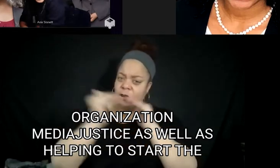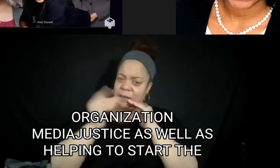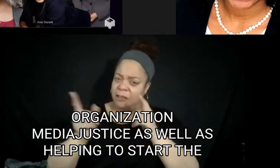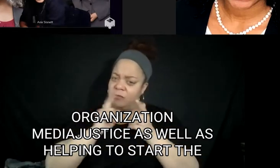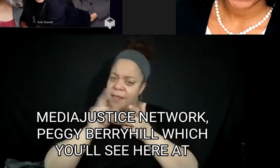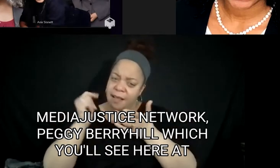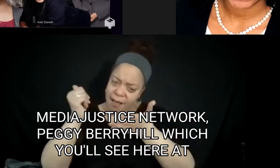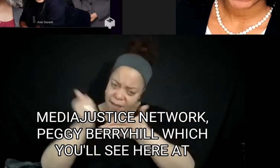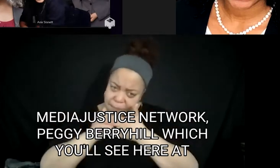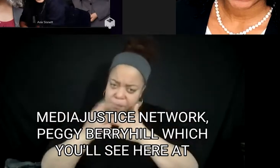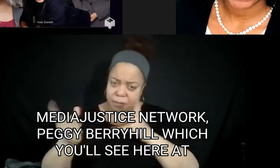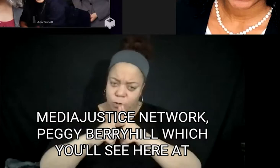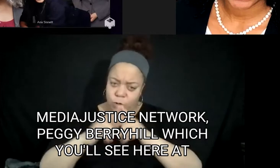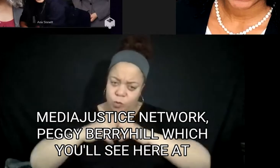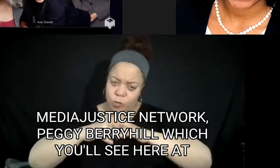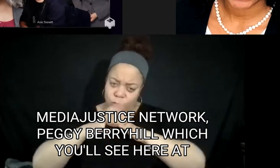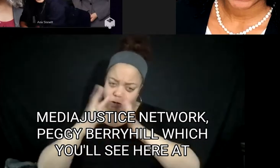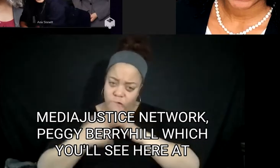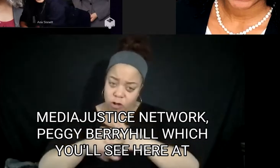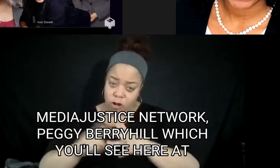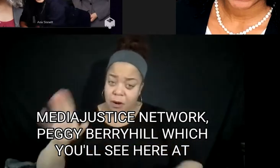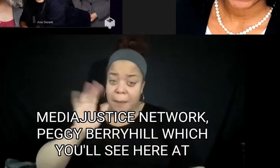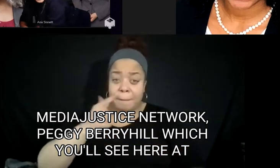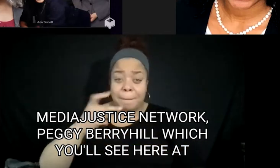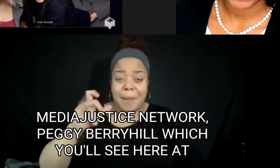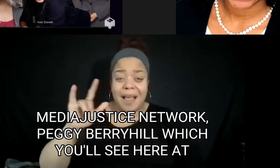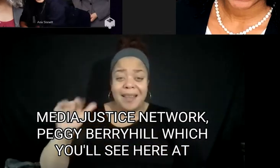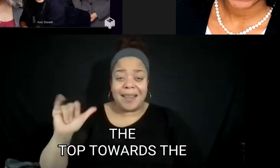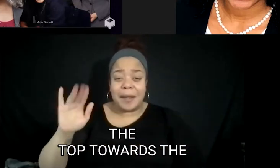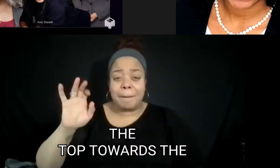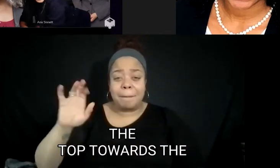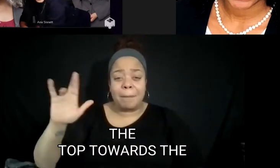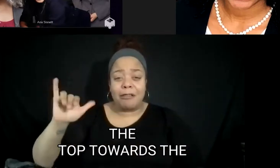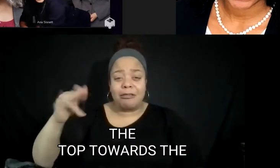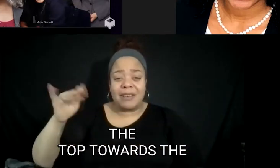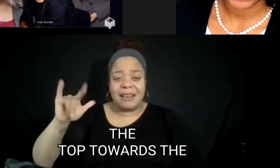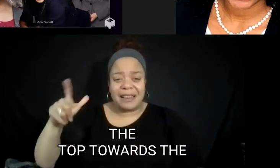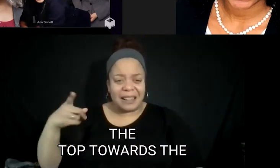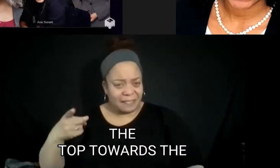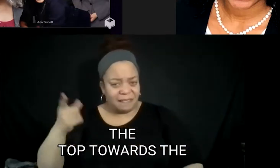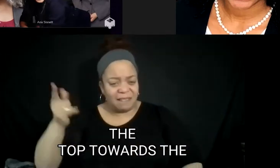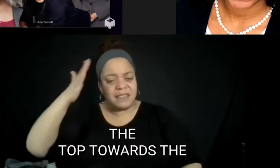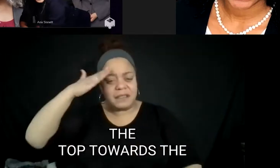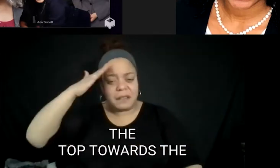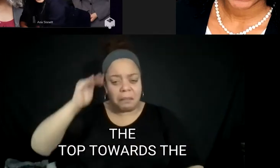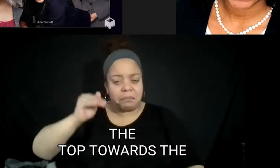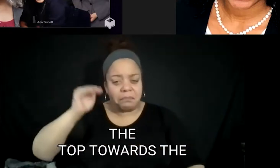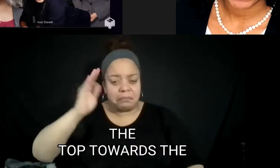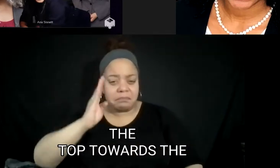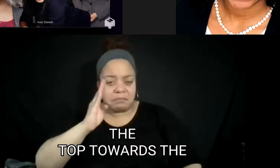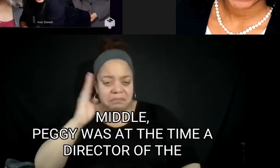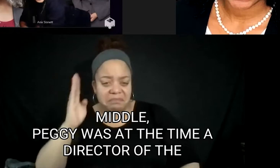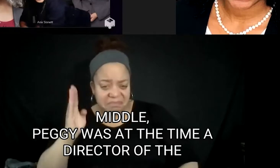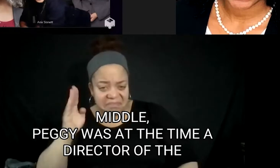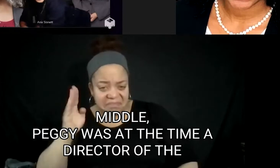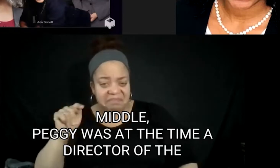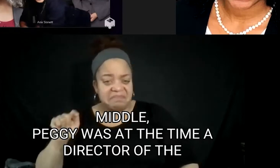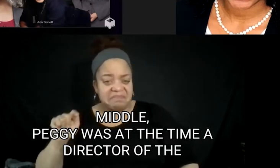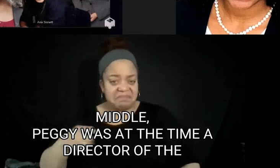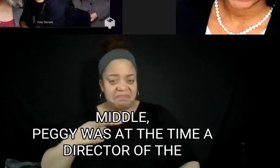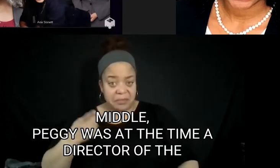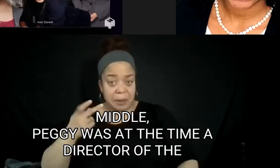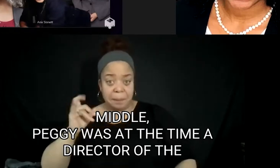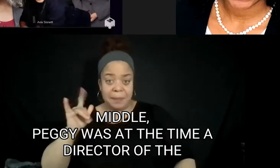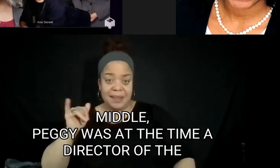middle. Peggy was at the time a director of the Native Media Resource Center and